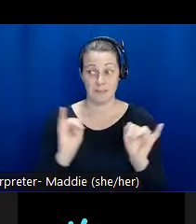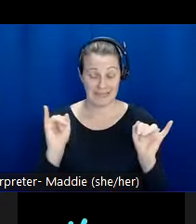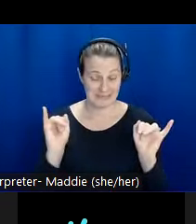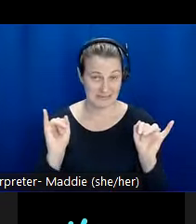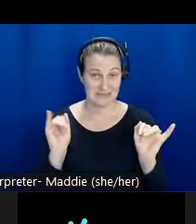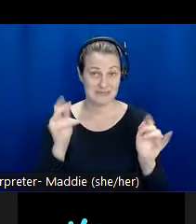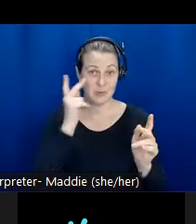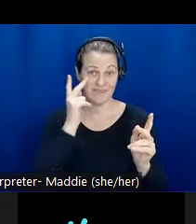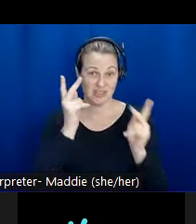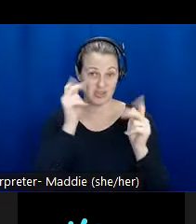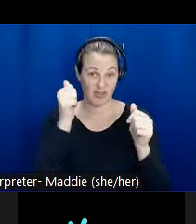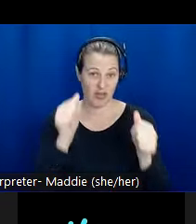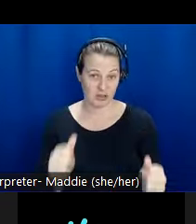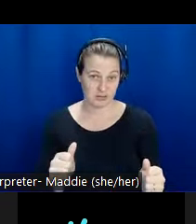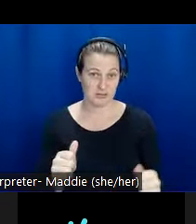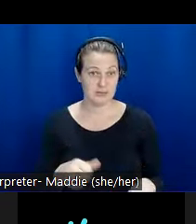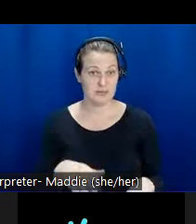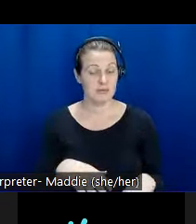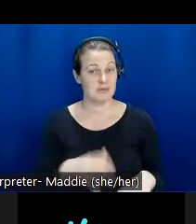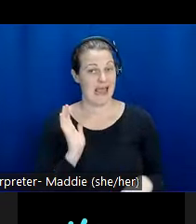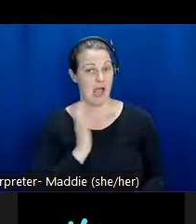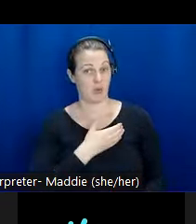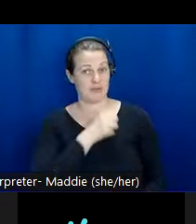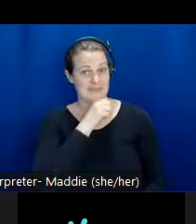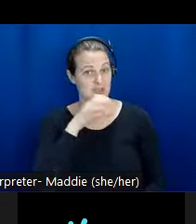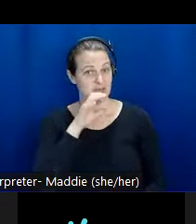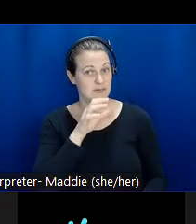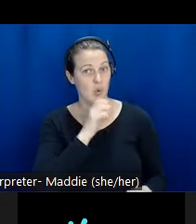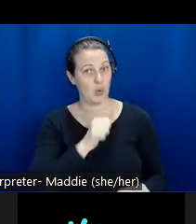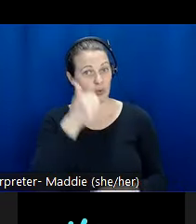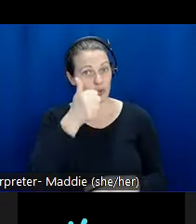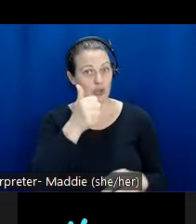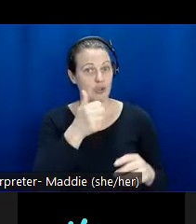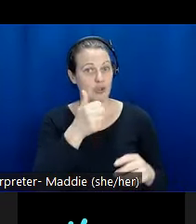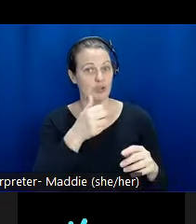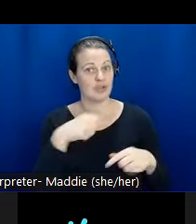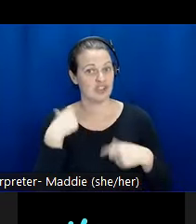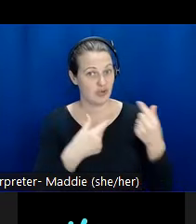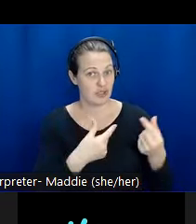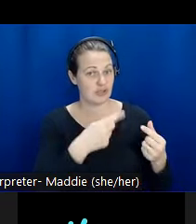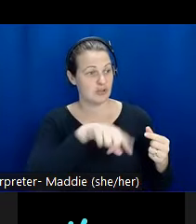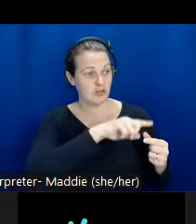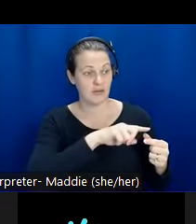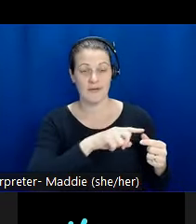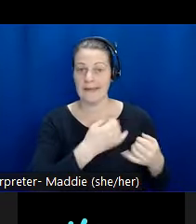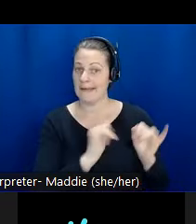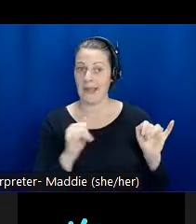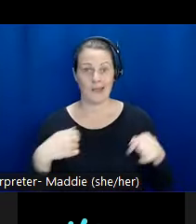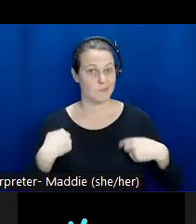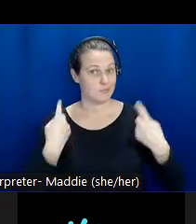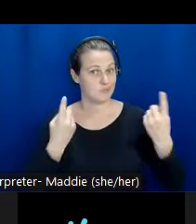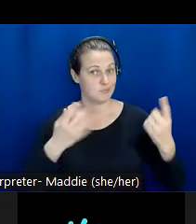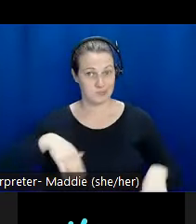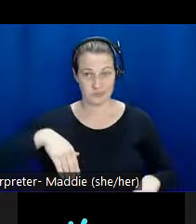especially with our older generation who they've been independent their entire lives. They were the breadwinner, and then they end